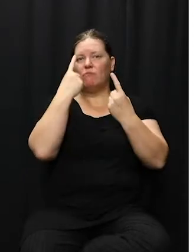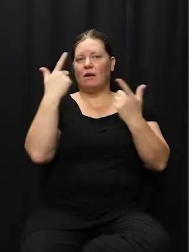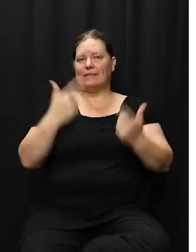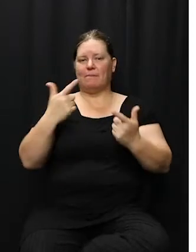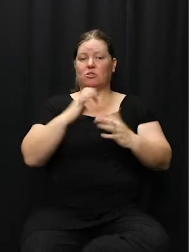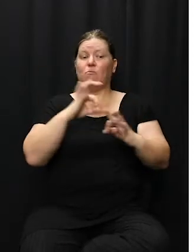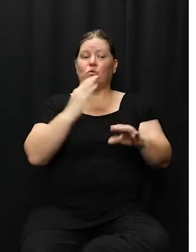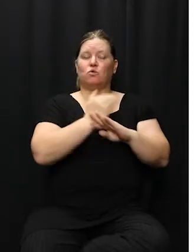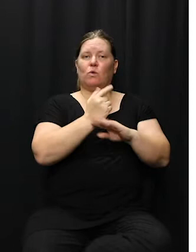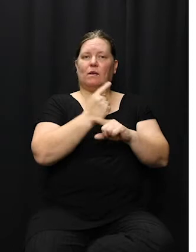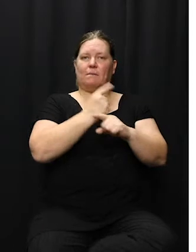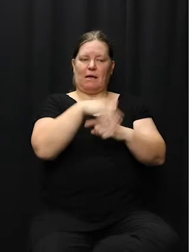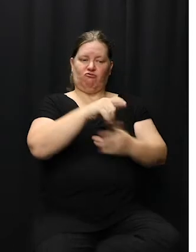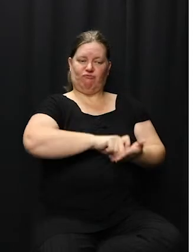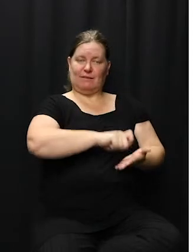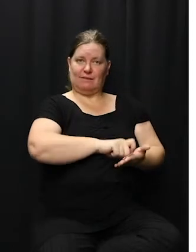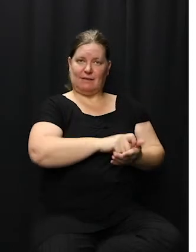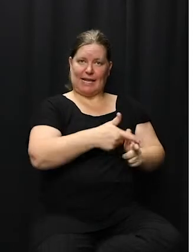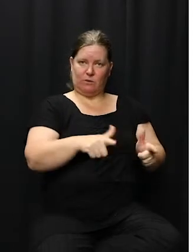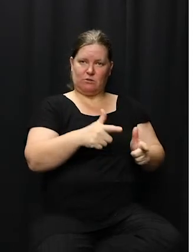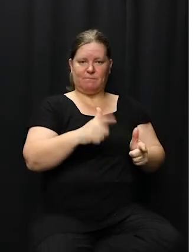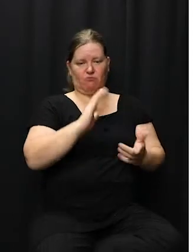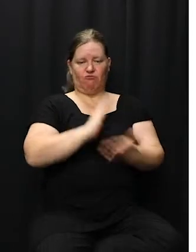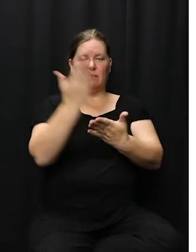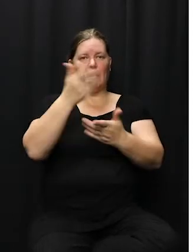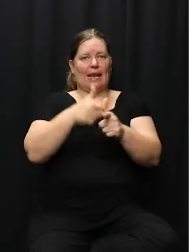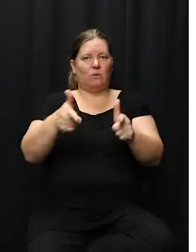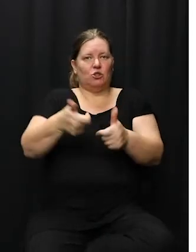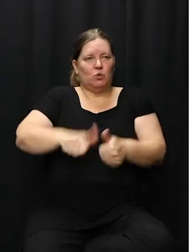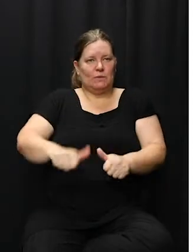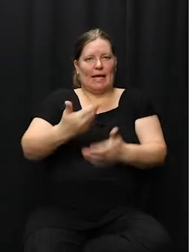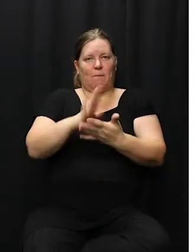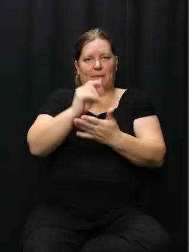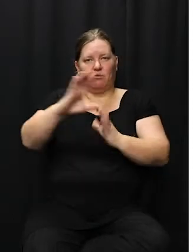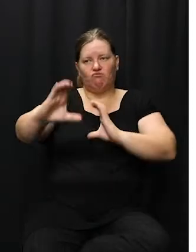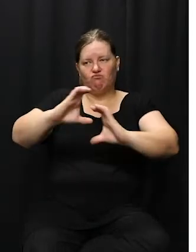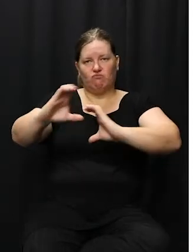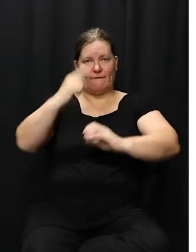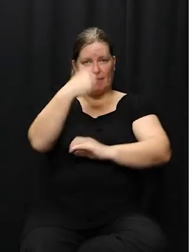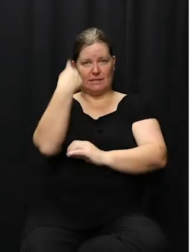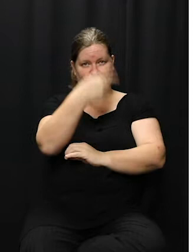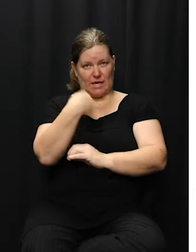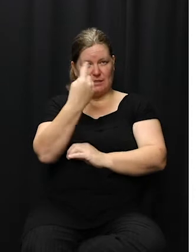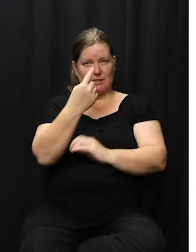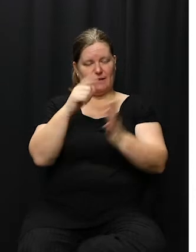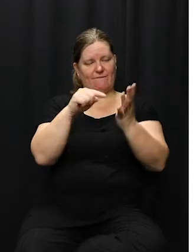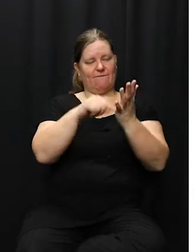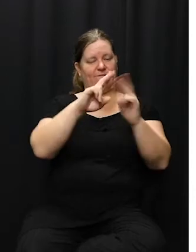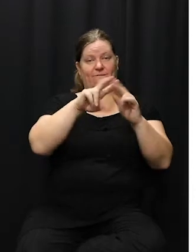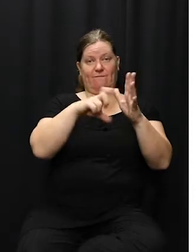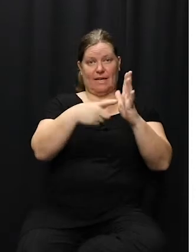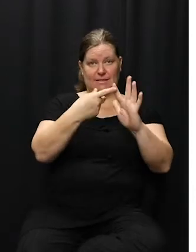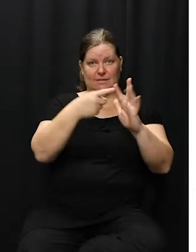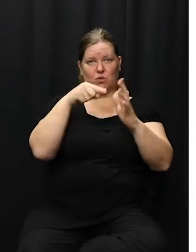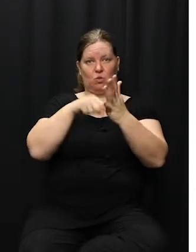gesture. So we're not talking about written language, we're talking about using communication face-to-face or through the air.